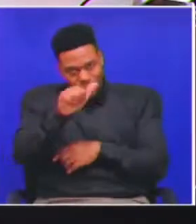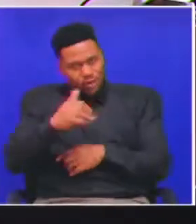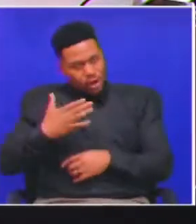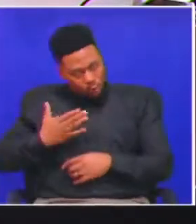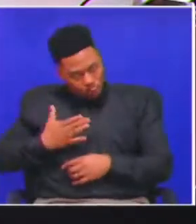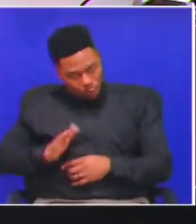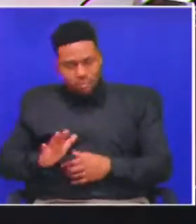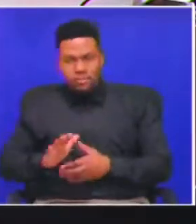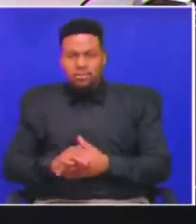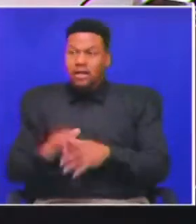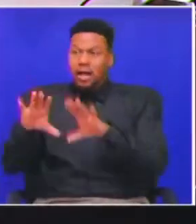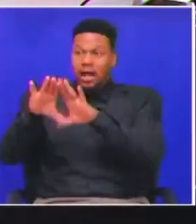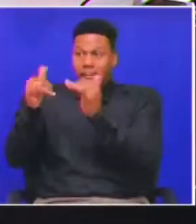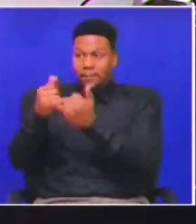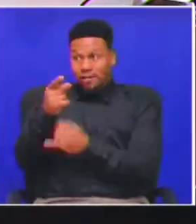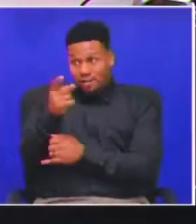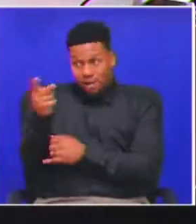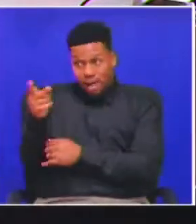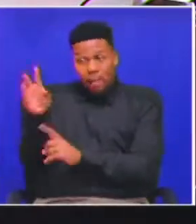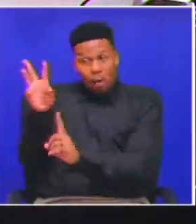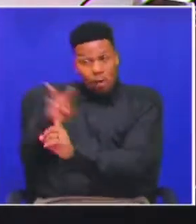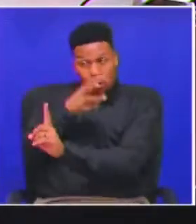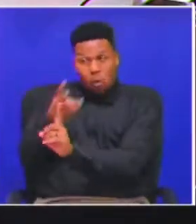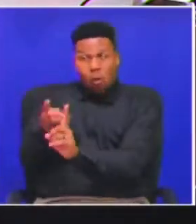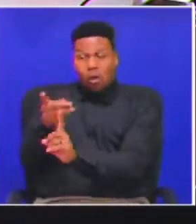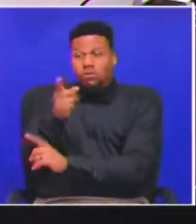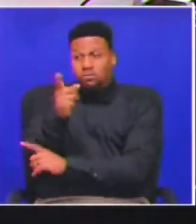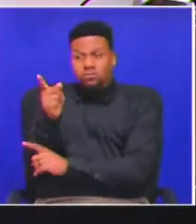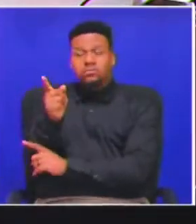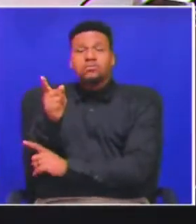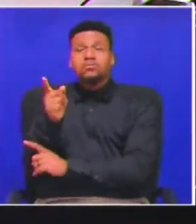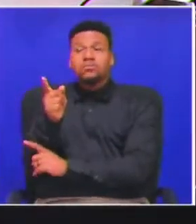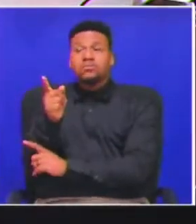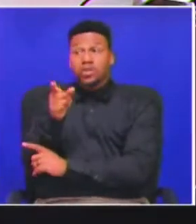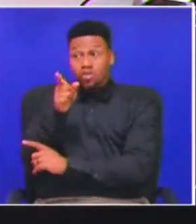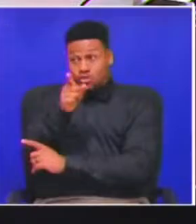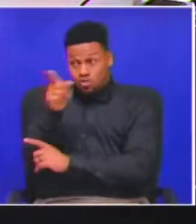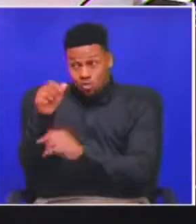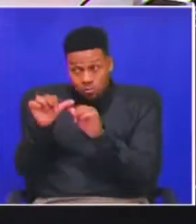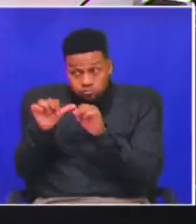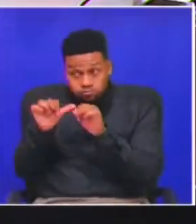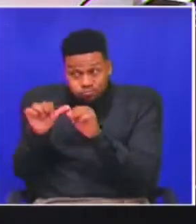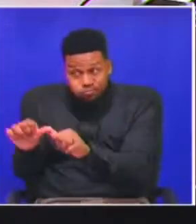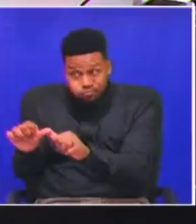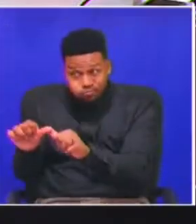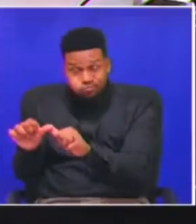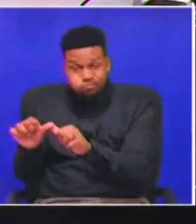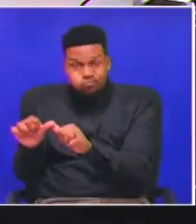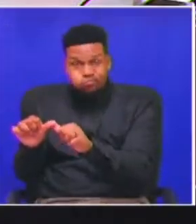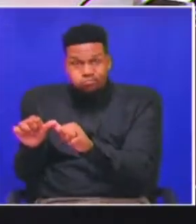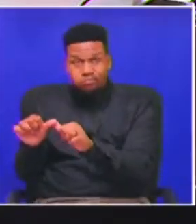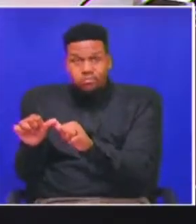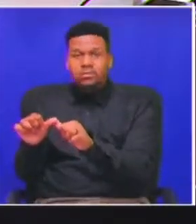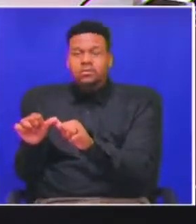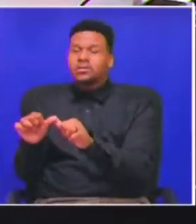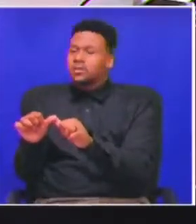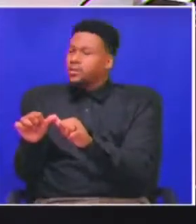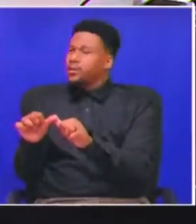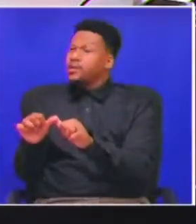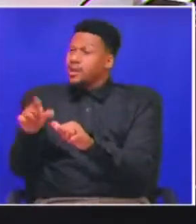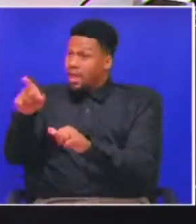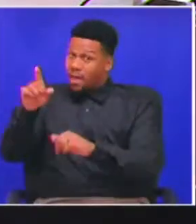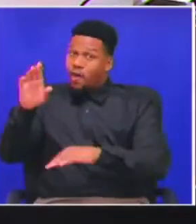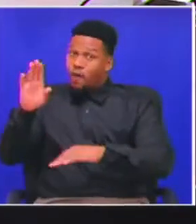be warned that if they continue with this practice, it is an offense, they can be